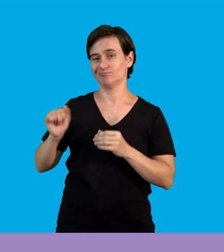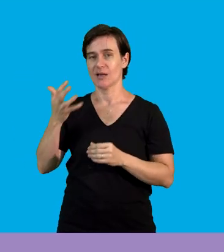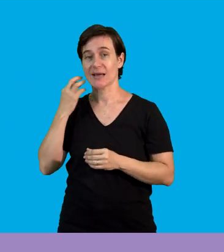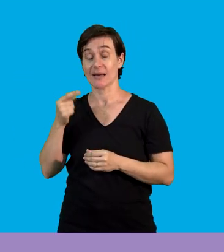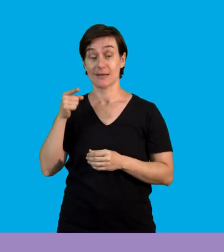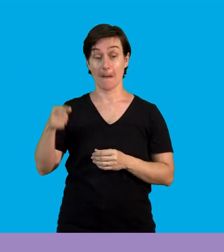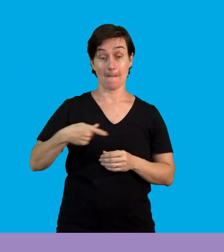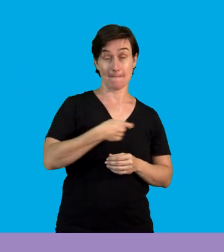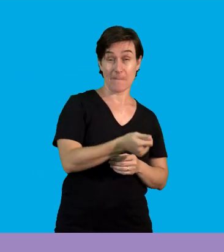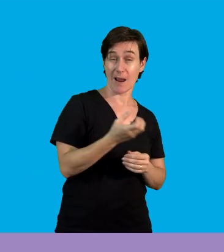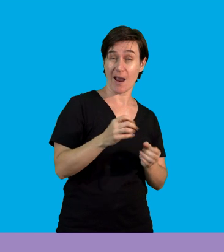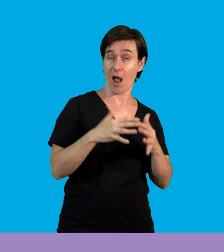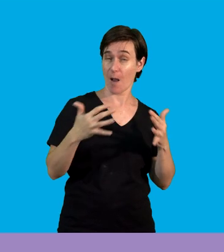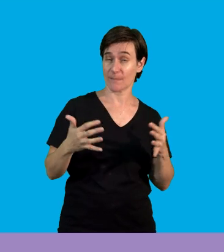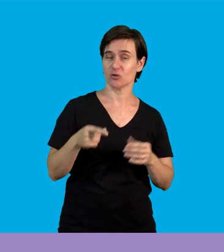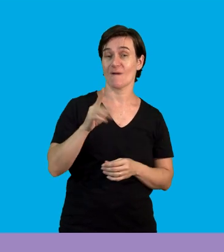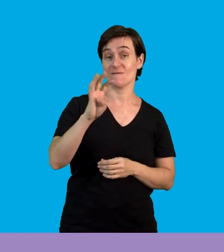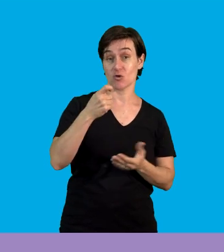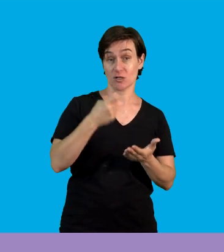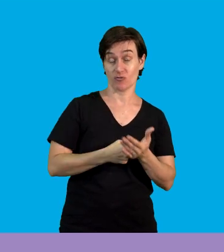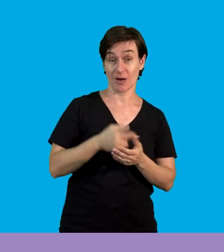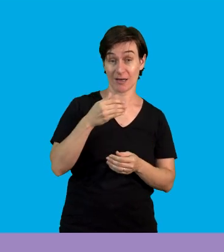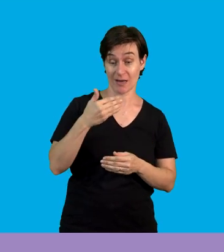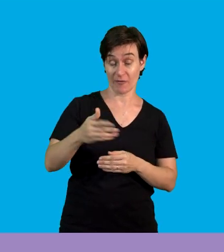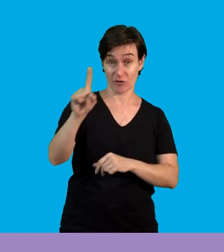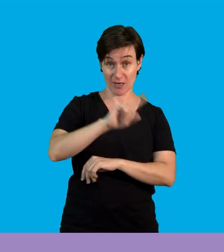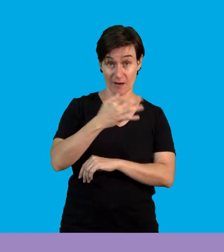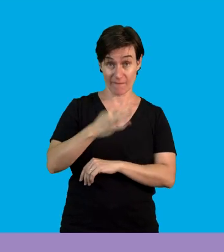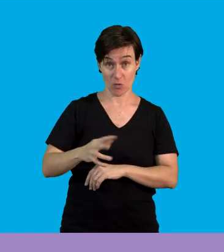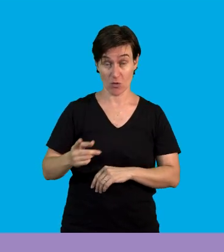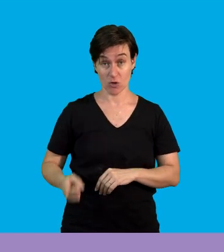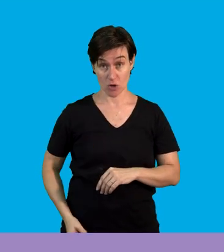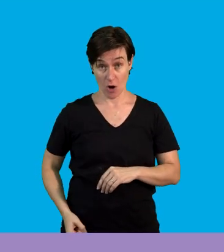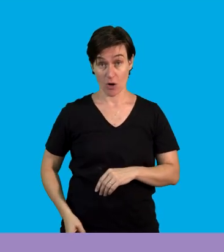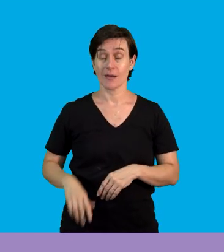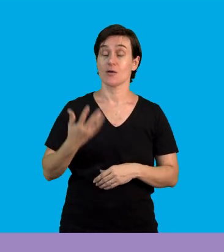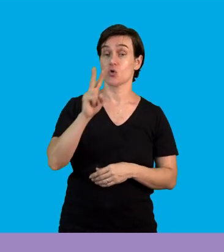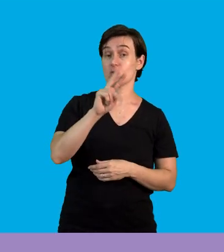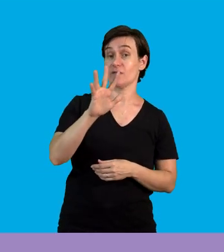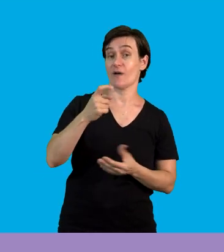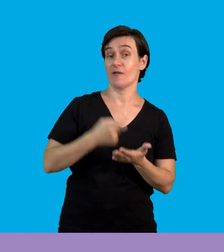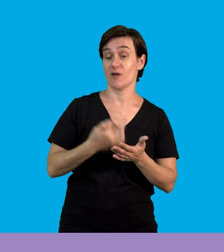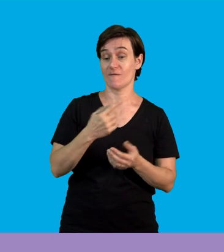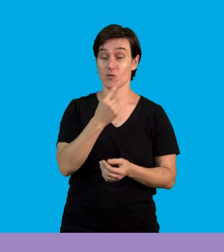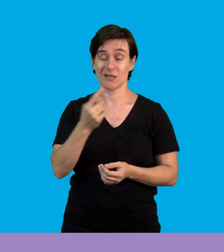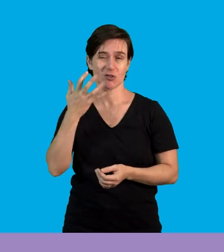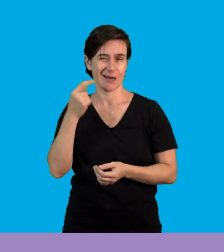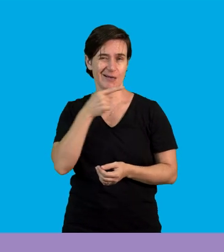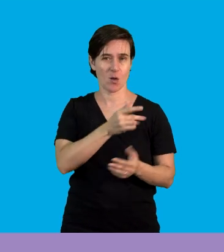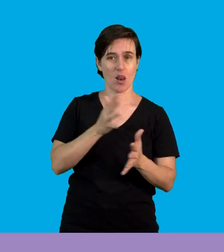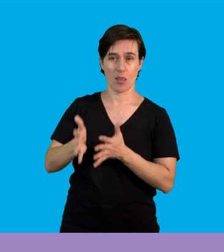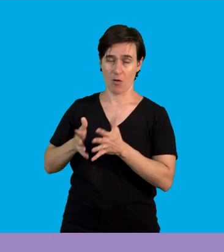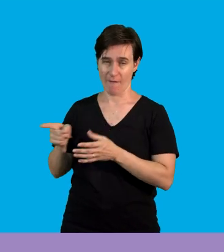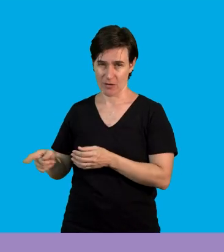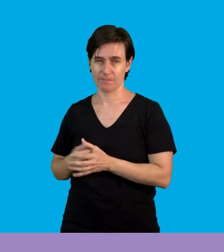paid 40 rand per day for the dog and 25 rand per day for each cat.